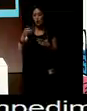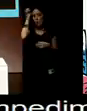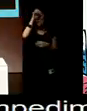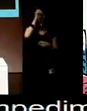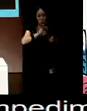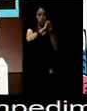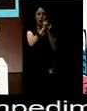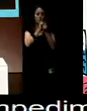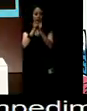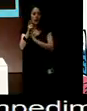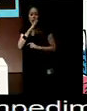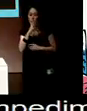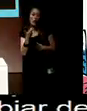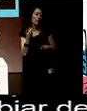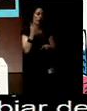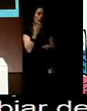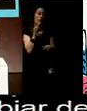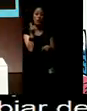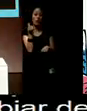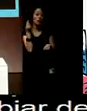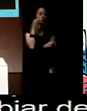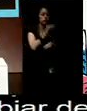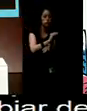are too big or take too much time or too much